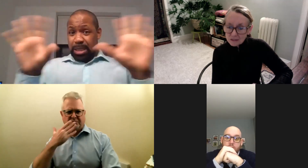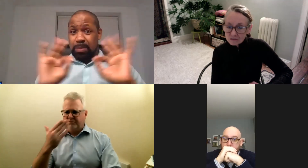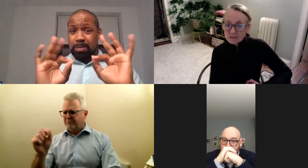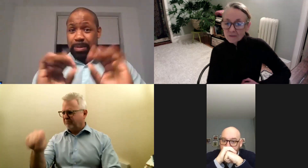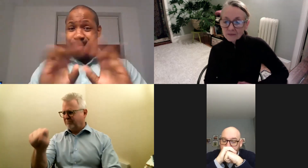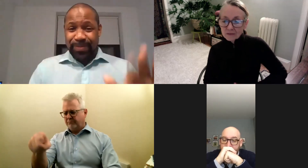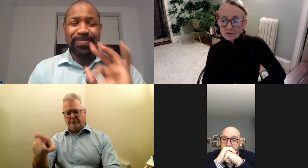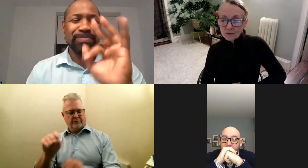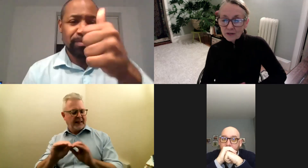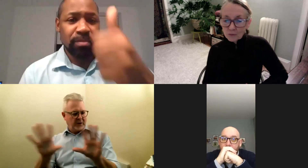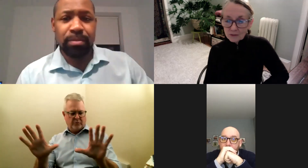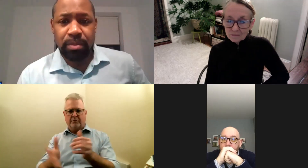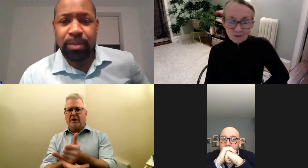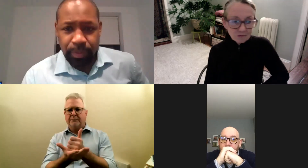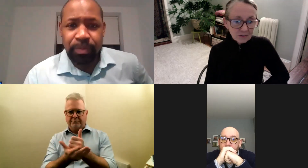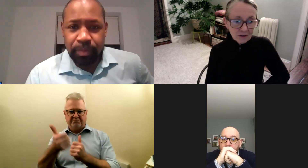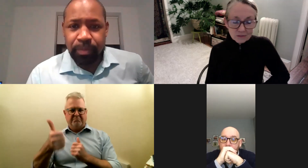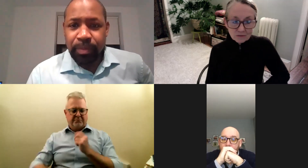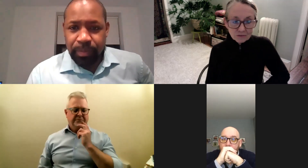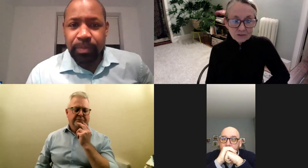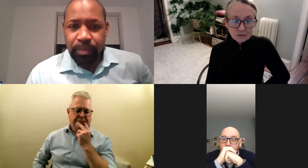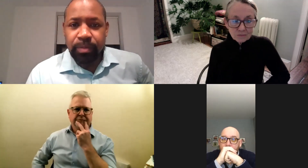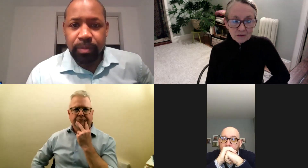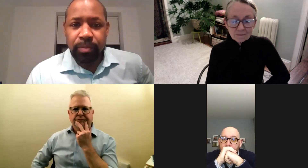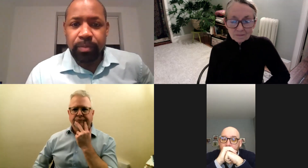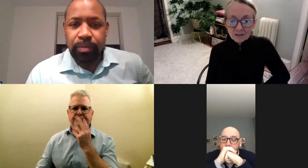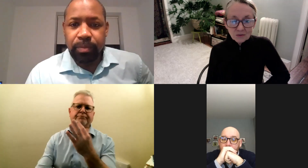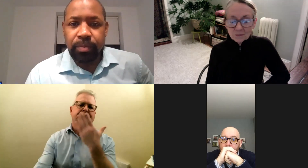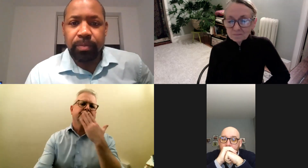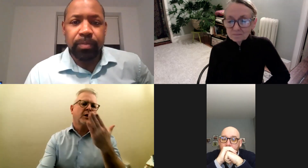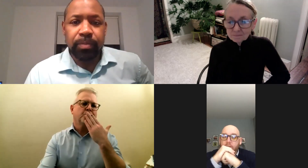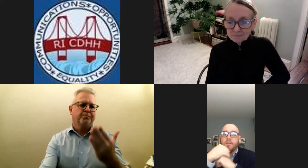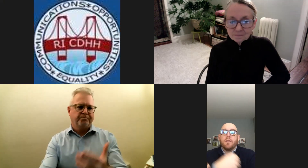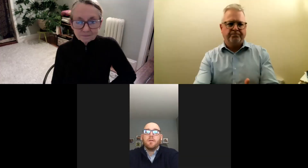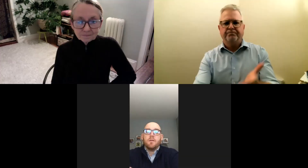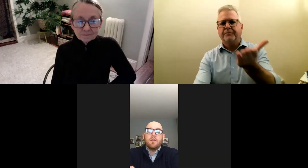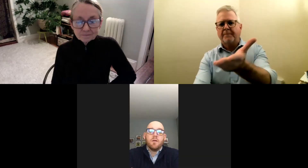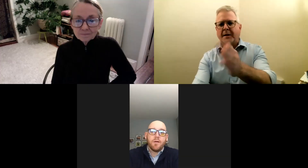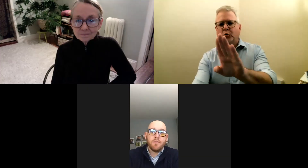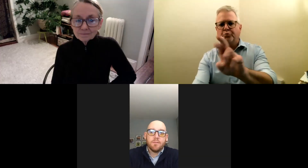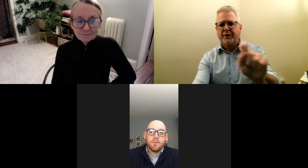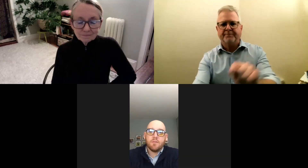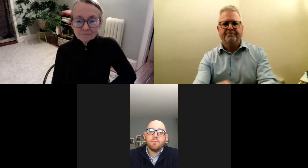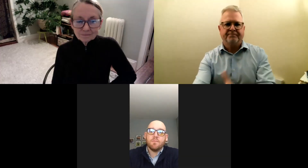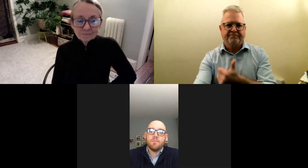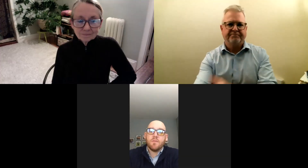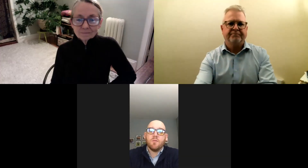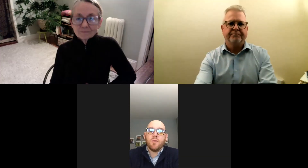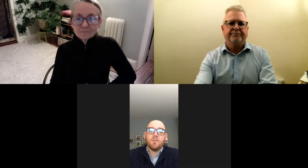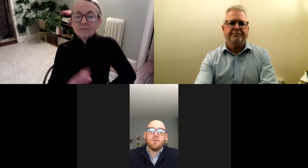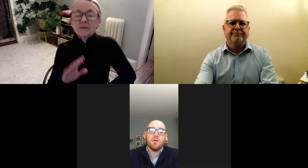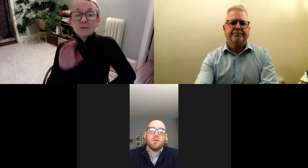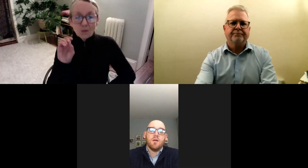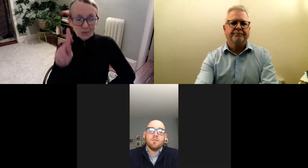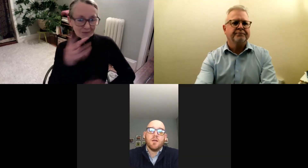be done for equity. Hopefully that was helpful to you, Mike. Thank you. All right. Thank you